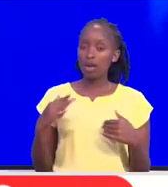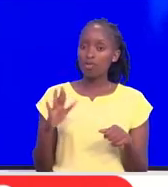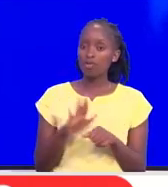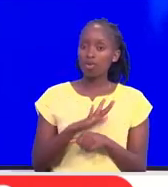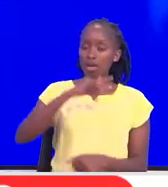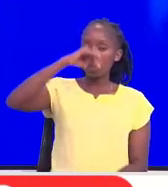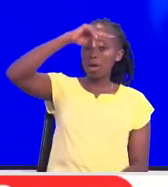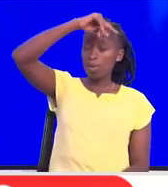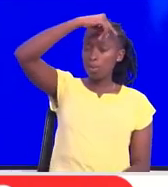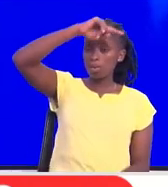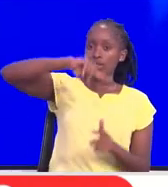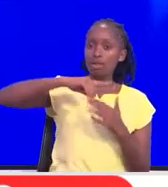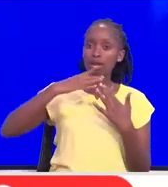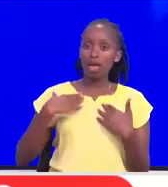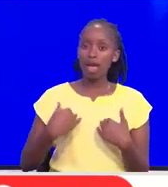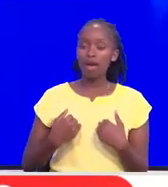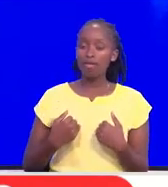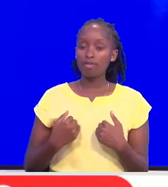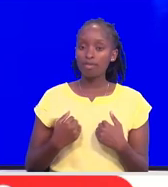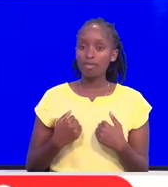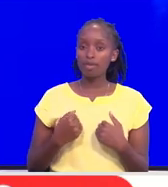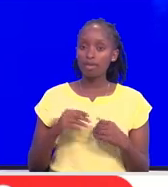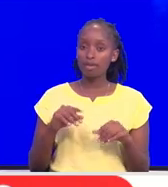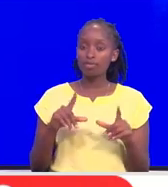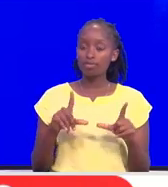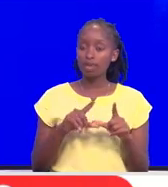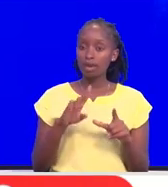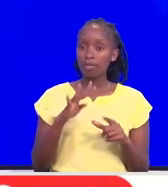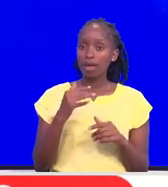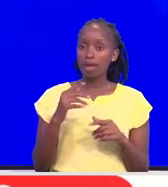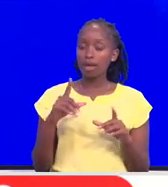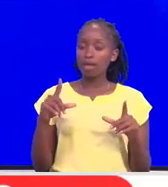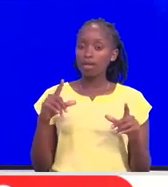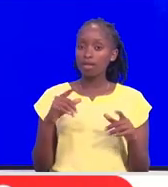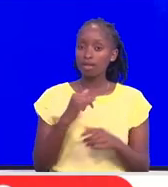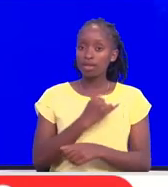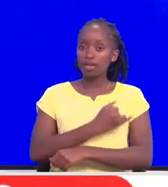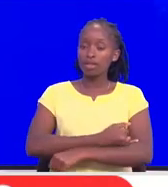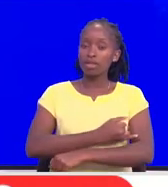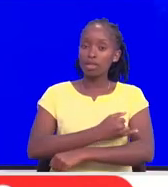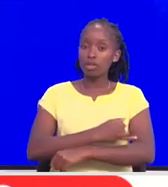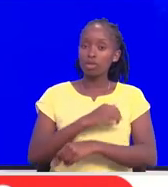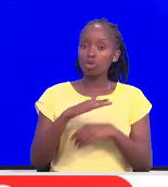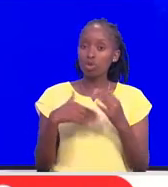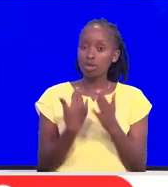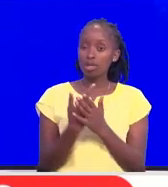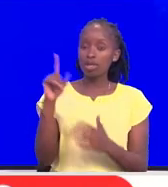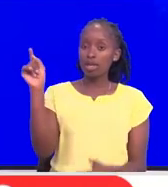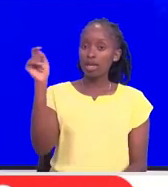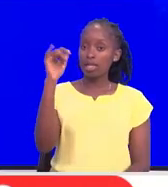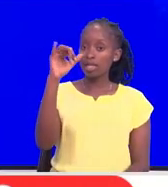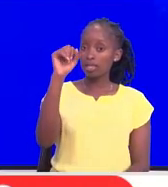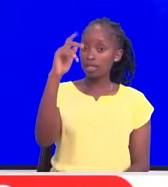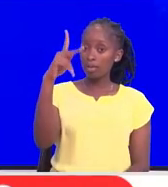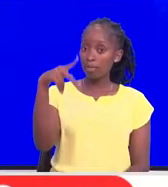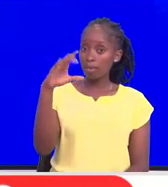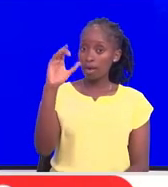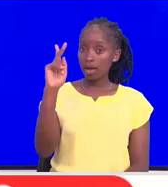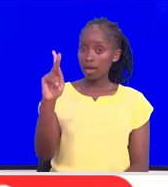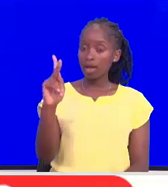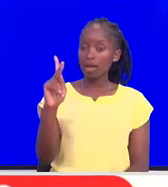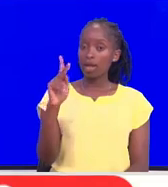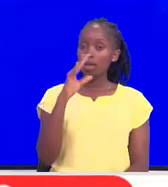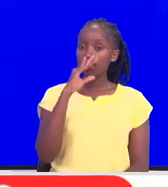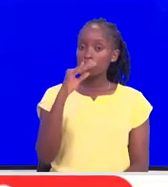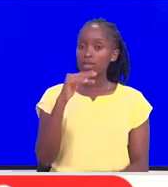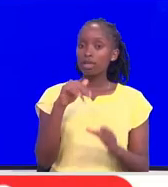qualified and certified by the Institute of Certified Public Accountants of Kenya, ISPAC. Speaking in Vihiga County during